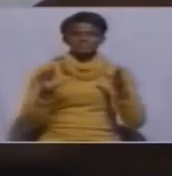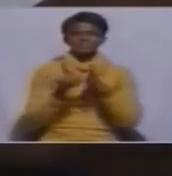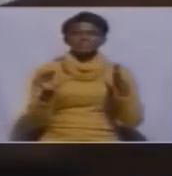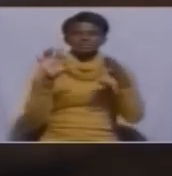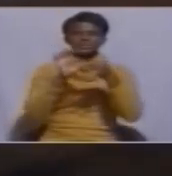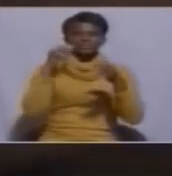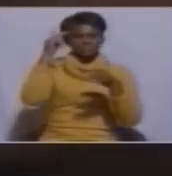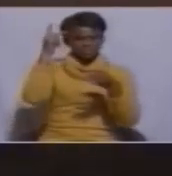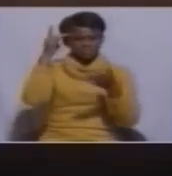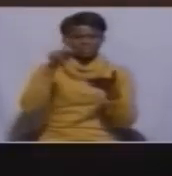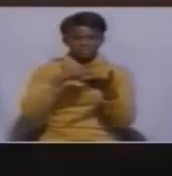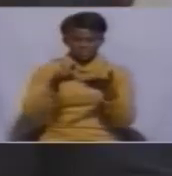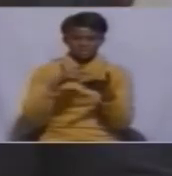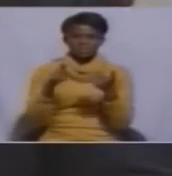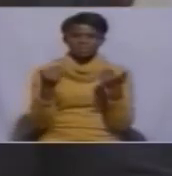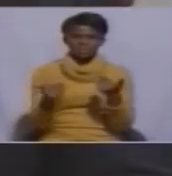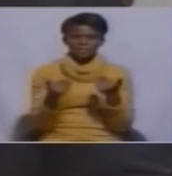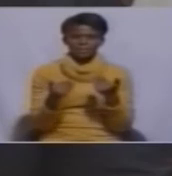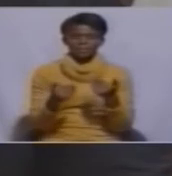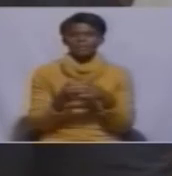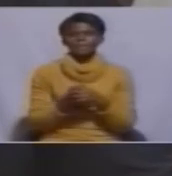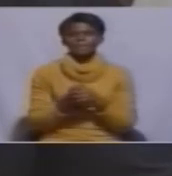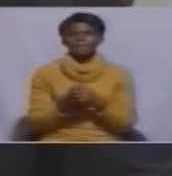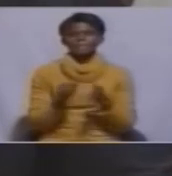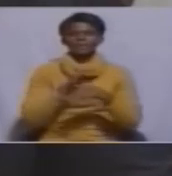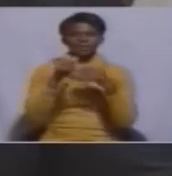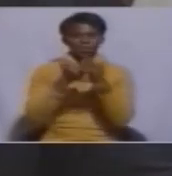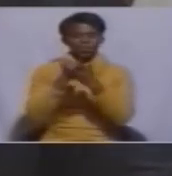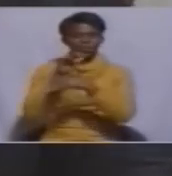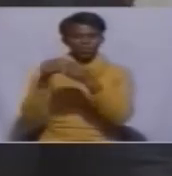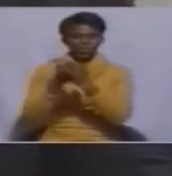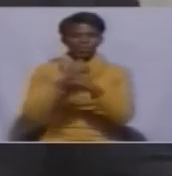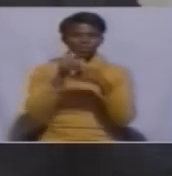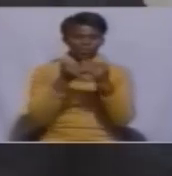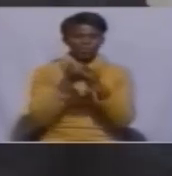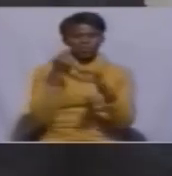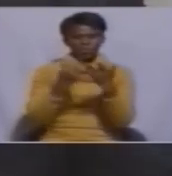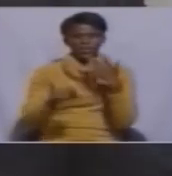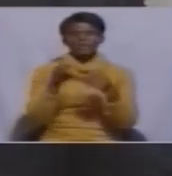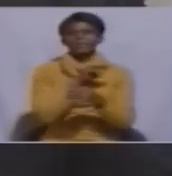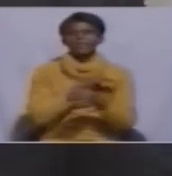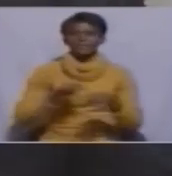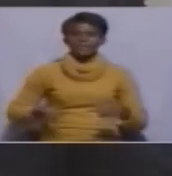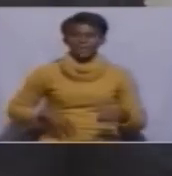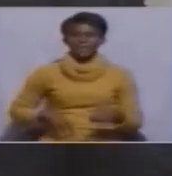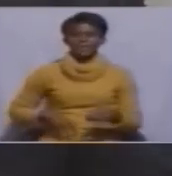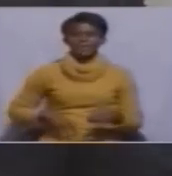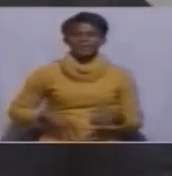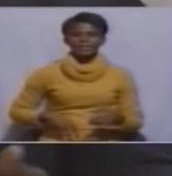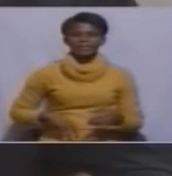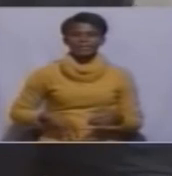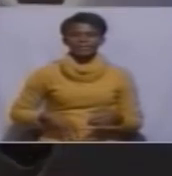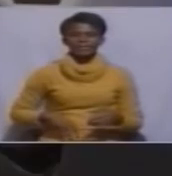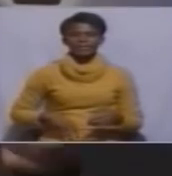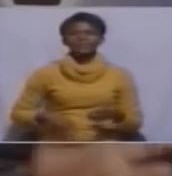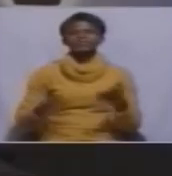political party. So, all these are the grounds upon which a member will lose